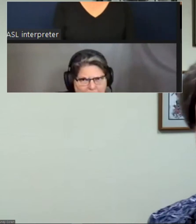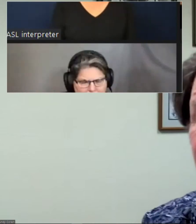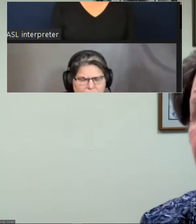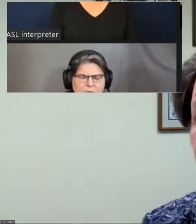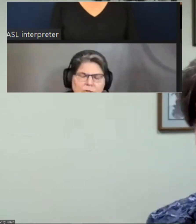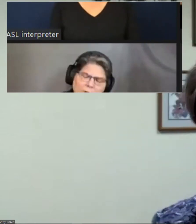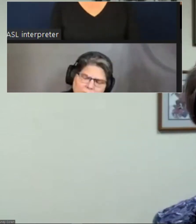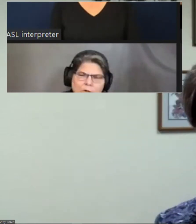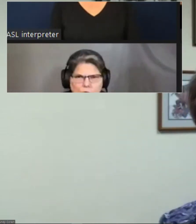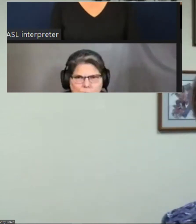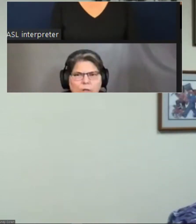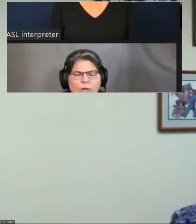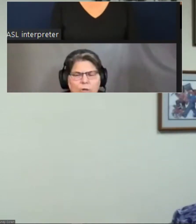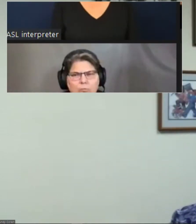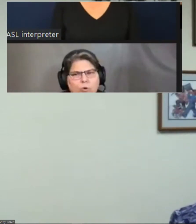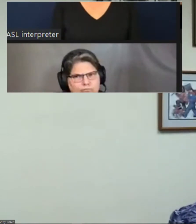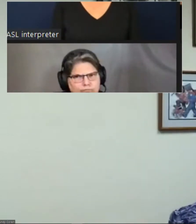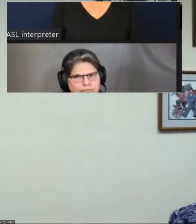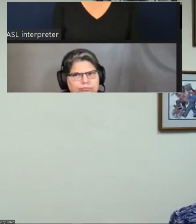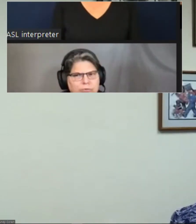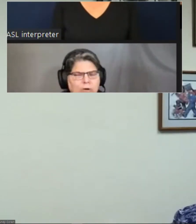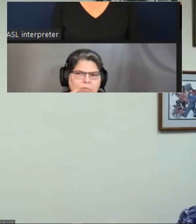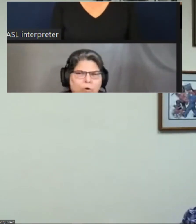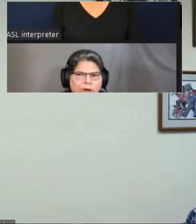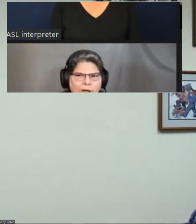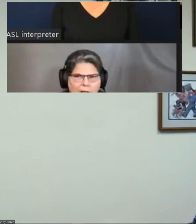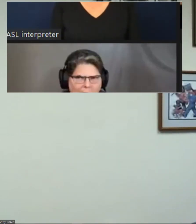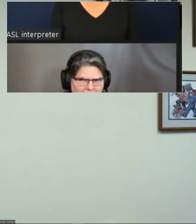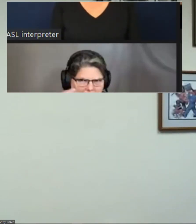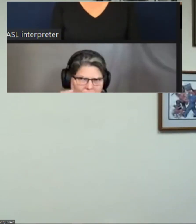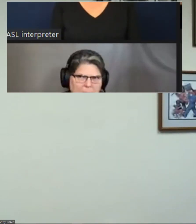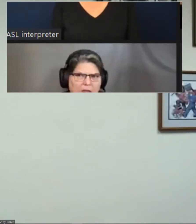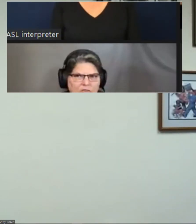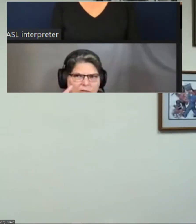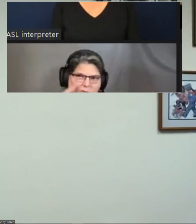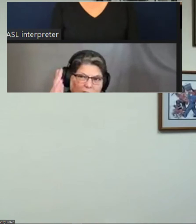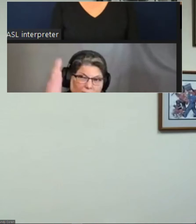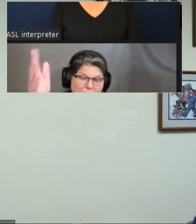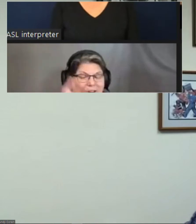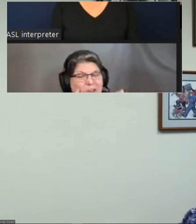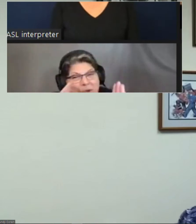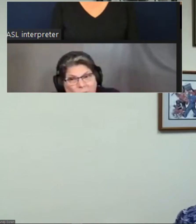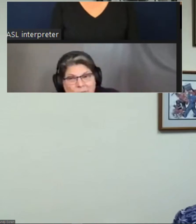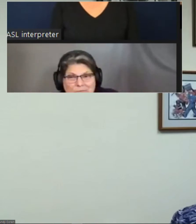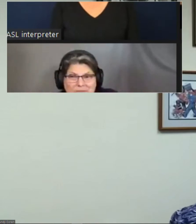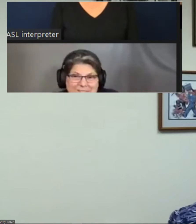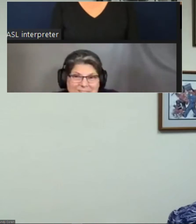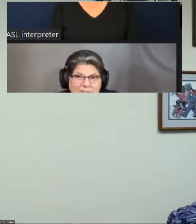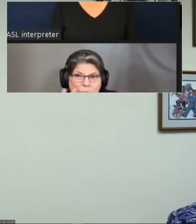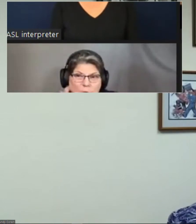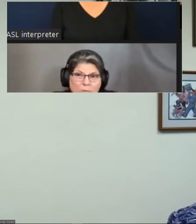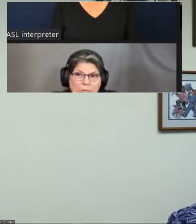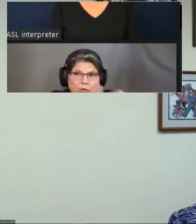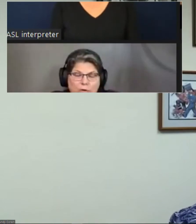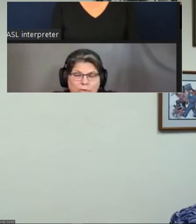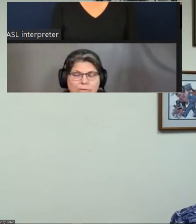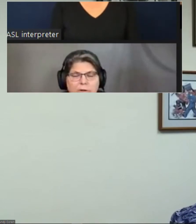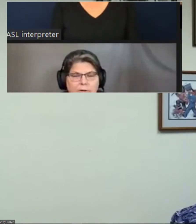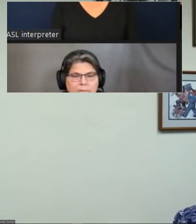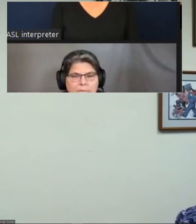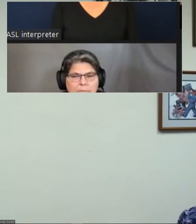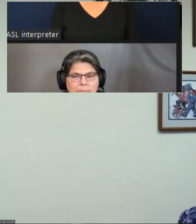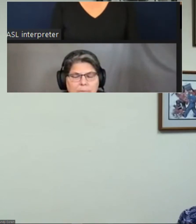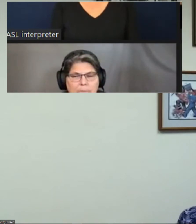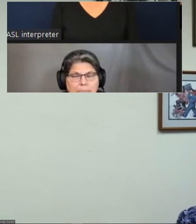as we see it now in the future, and hopefully it will improve. We were among the